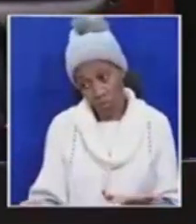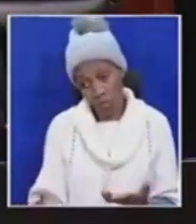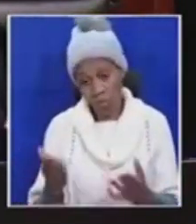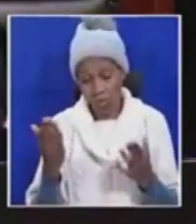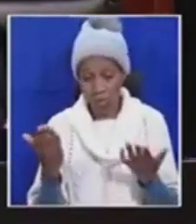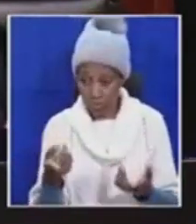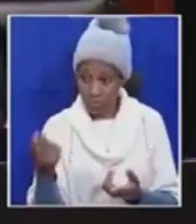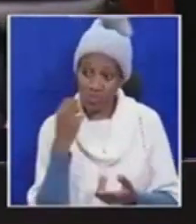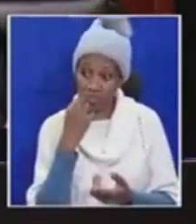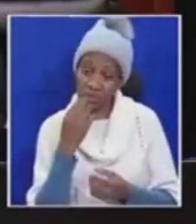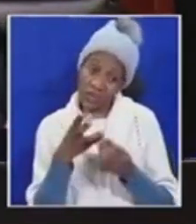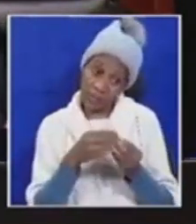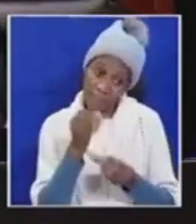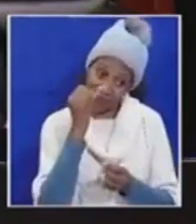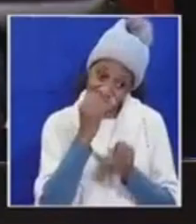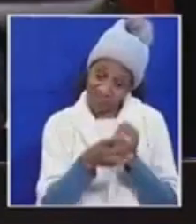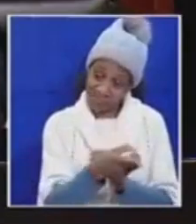member by calling him a stooge